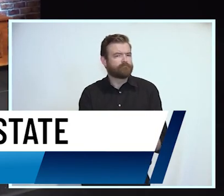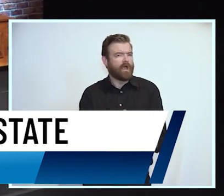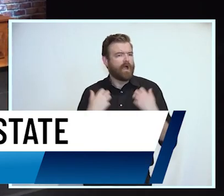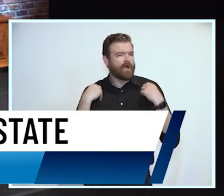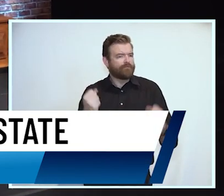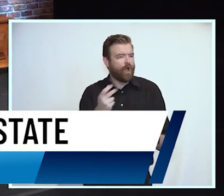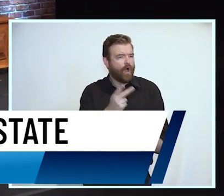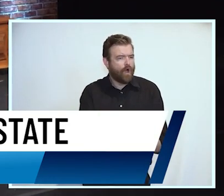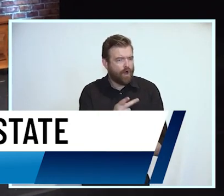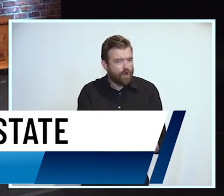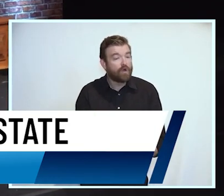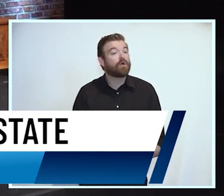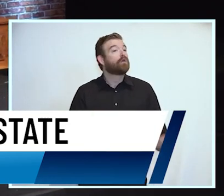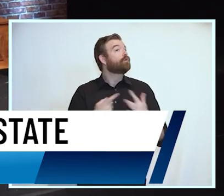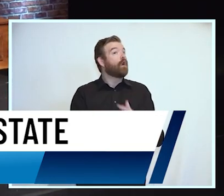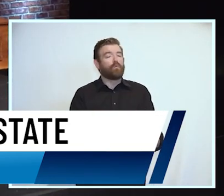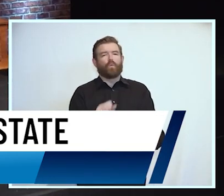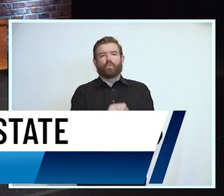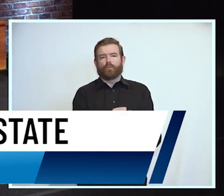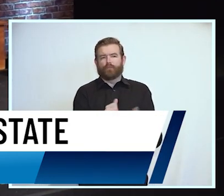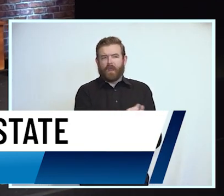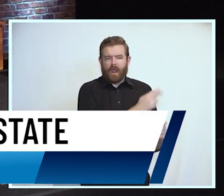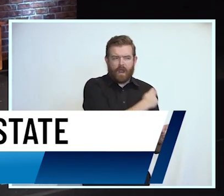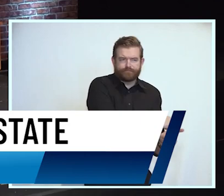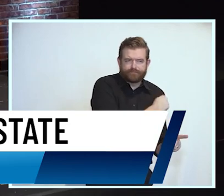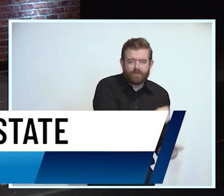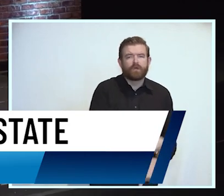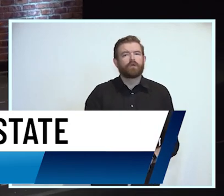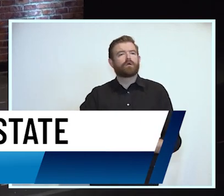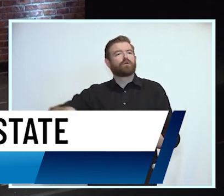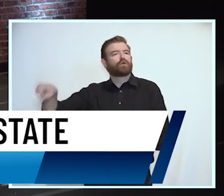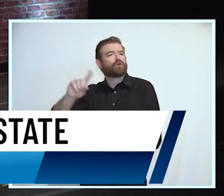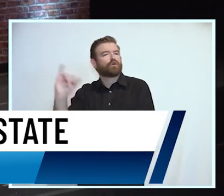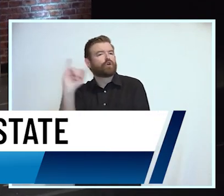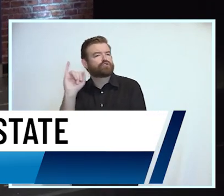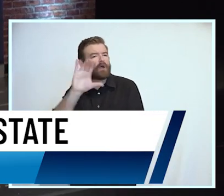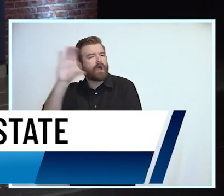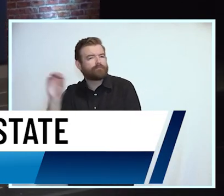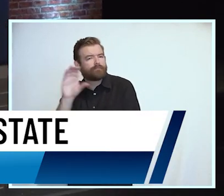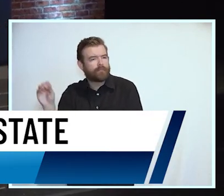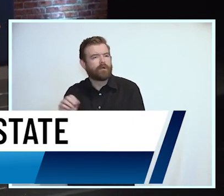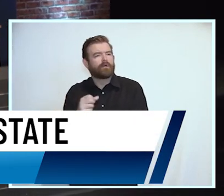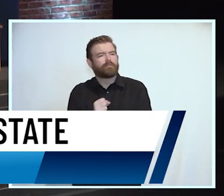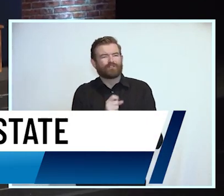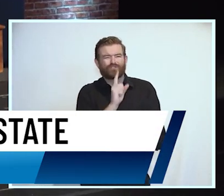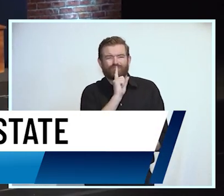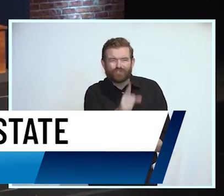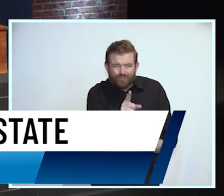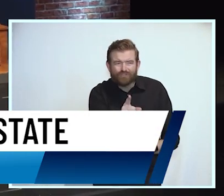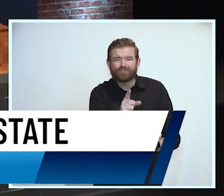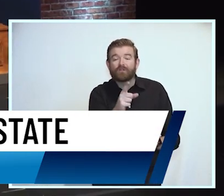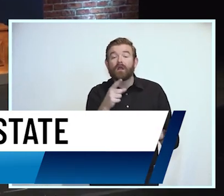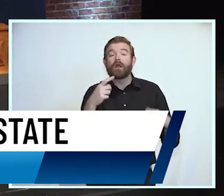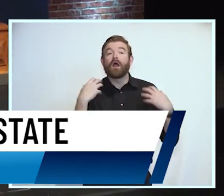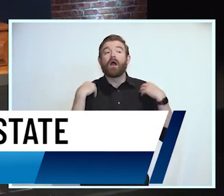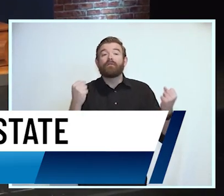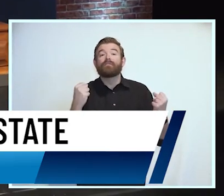tier during a historic downturn in the economy, making a full pension payment this